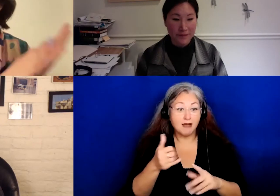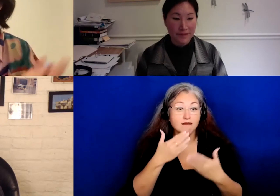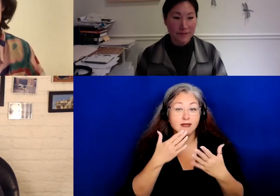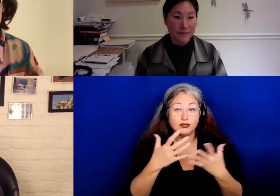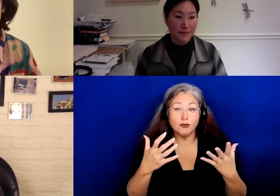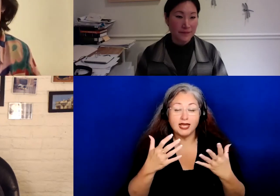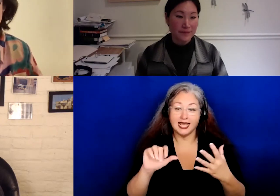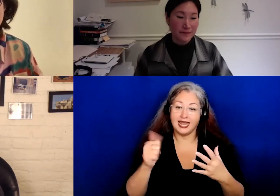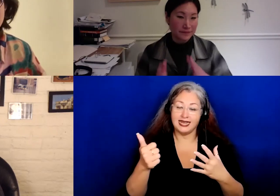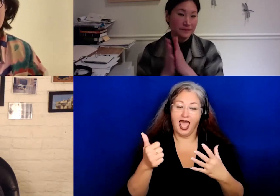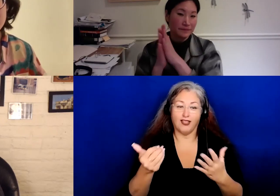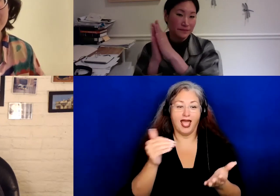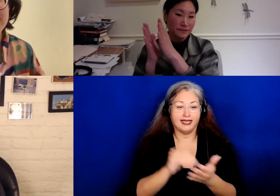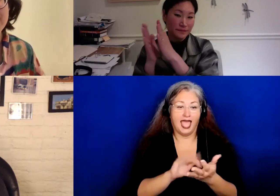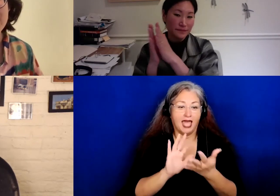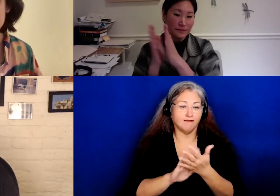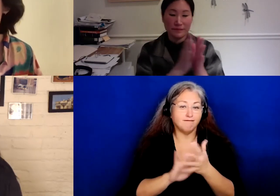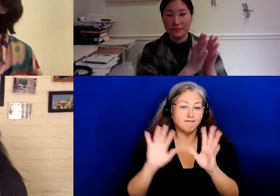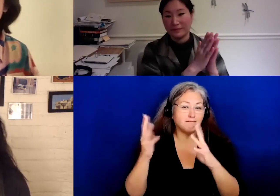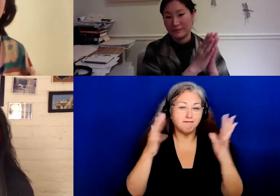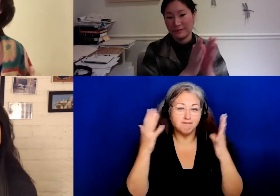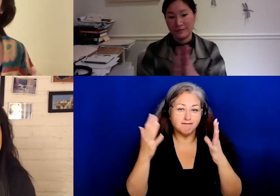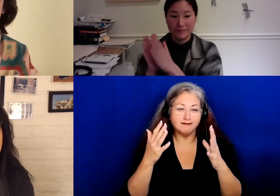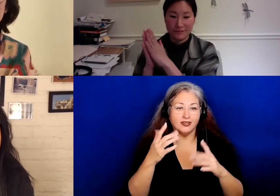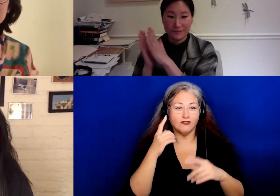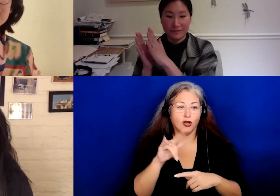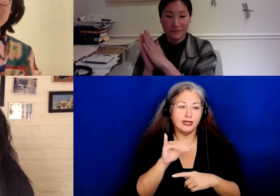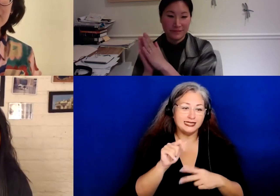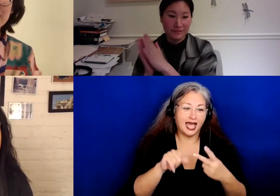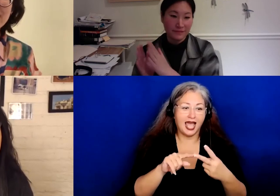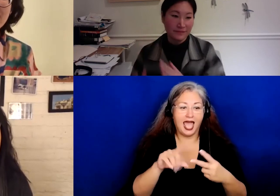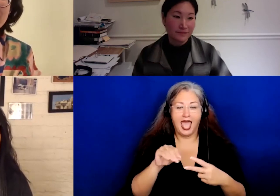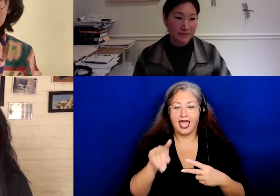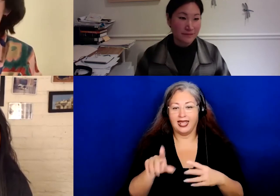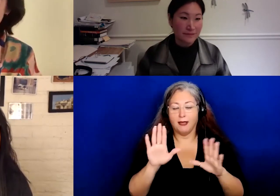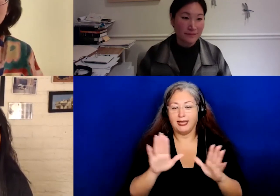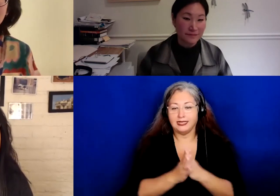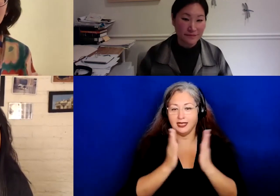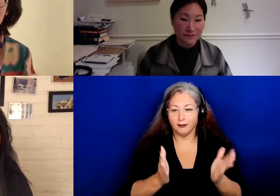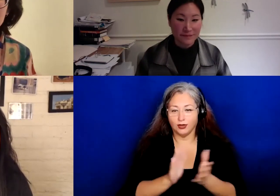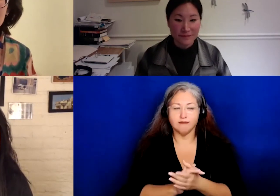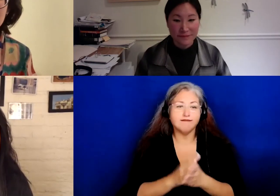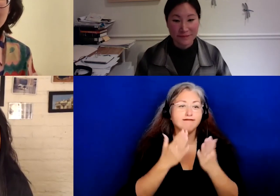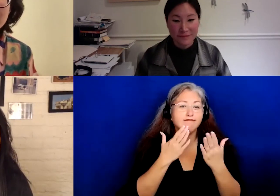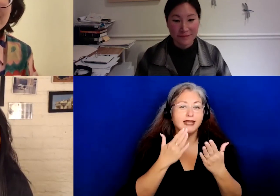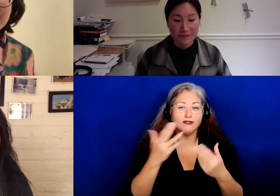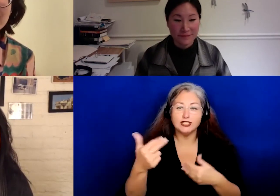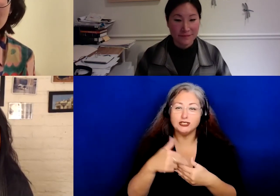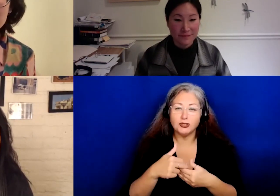Another virtual round of applause in the chat, please, for Lisa and for this amazing book. And thank you all for